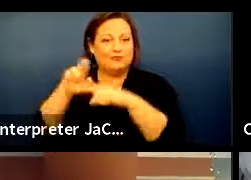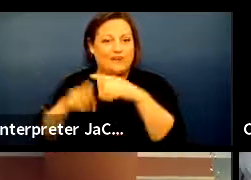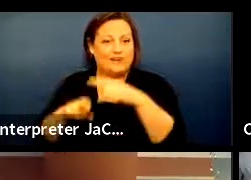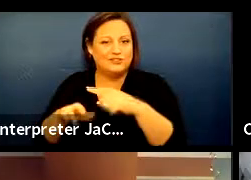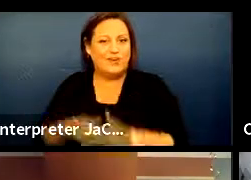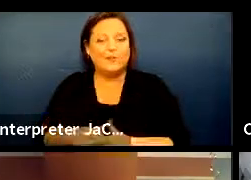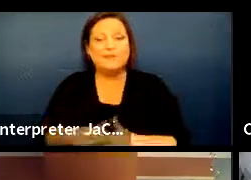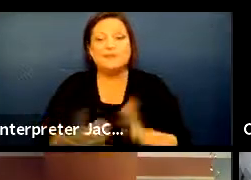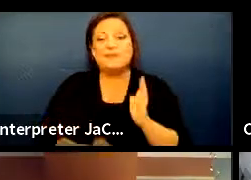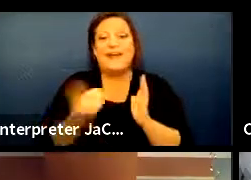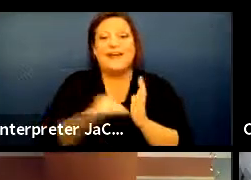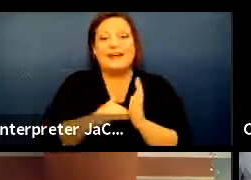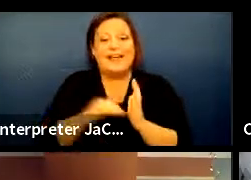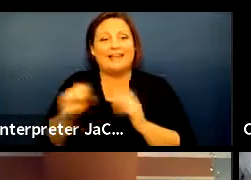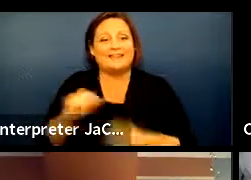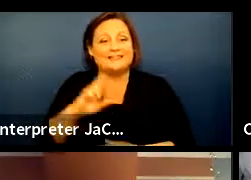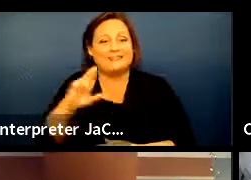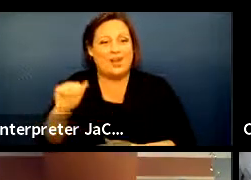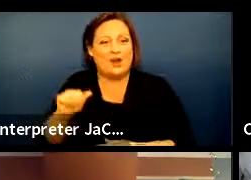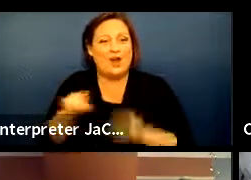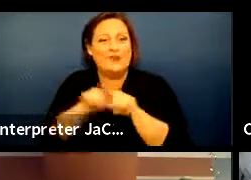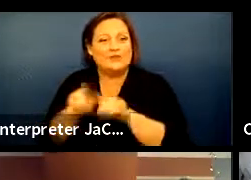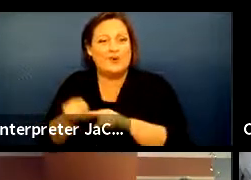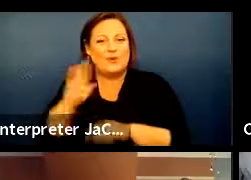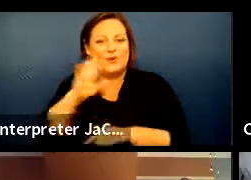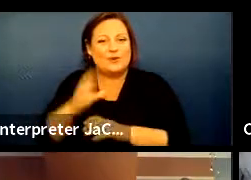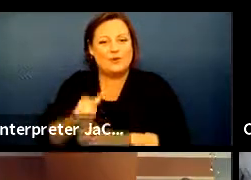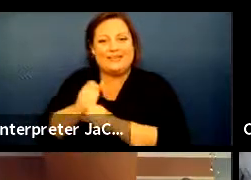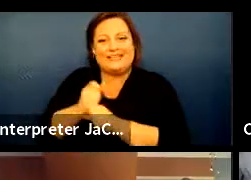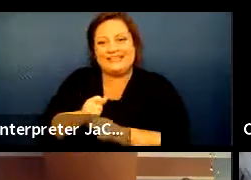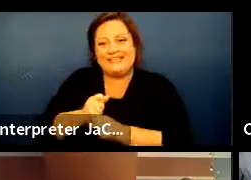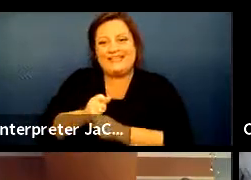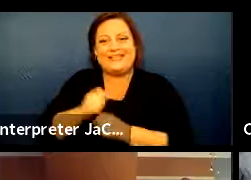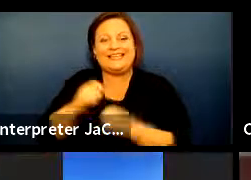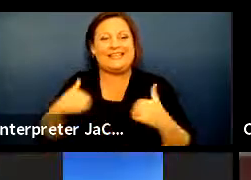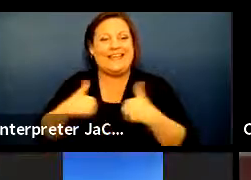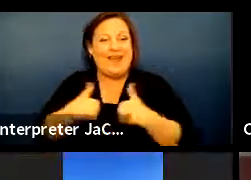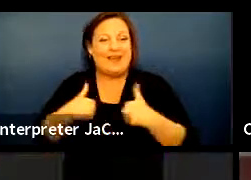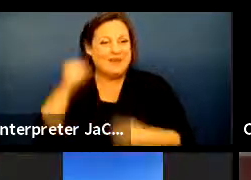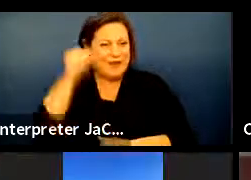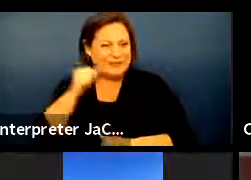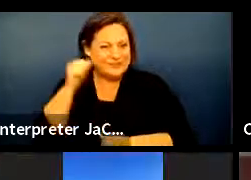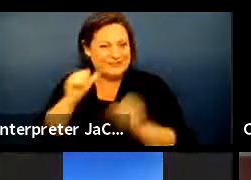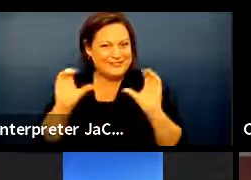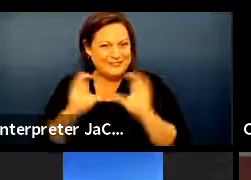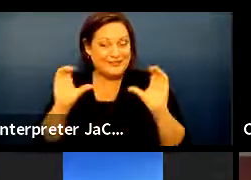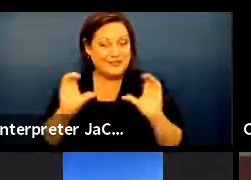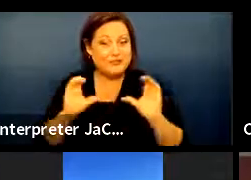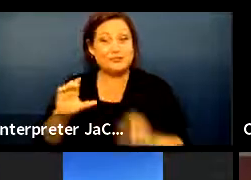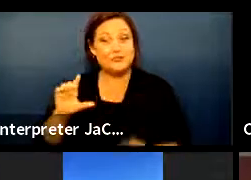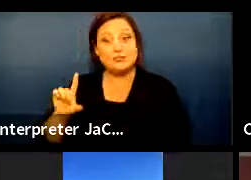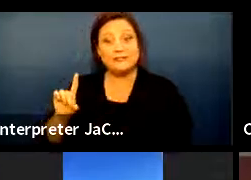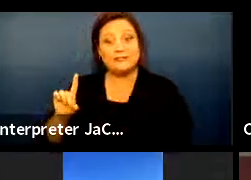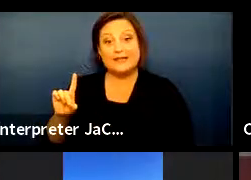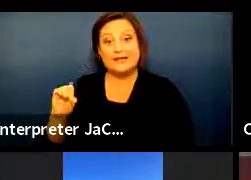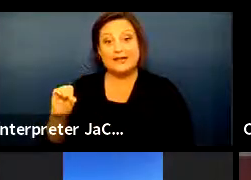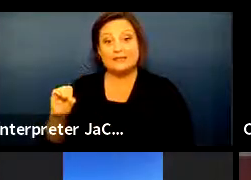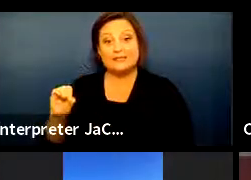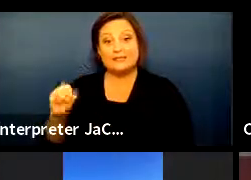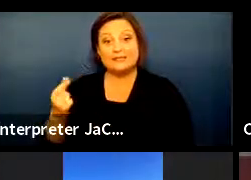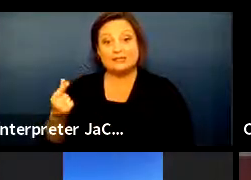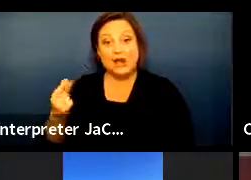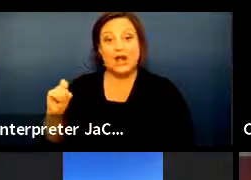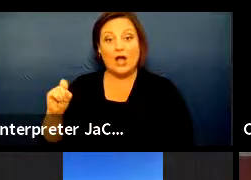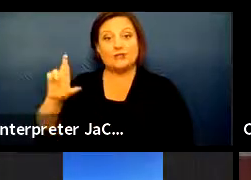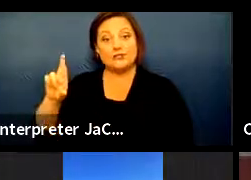again, Sarah Hartson is also receiving the Animal Audiology Graduate Certificate. So she is a Doctor of Audiology as well as